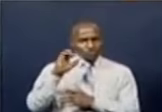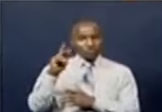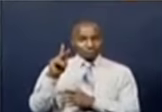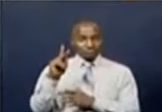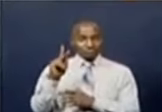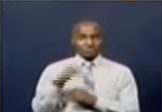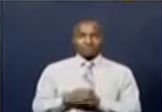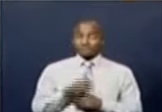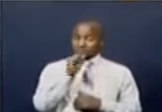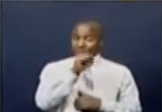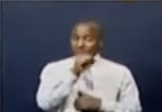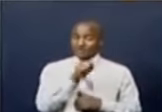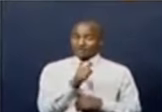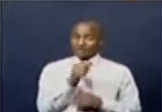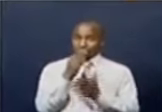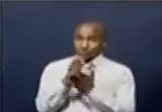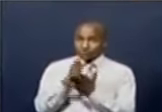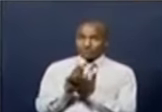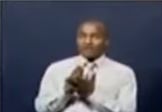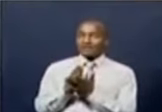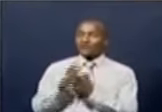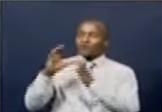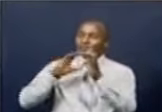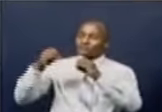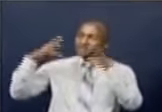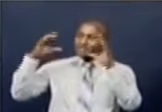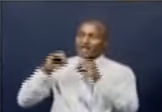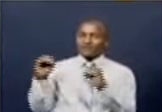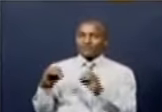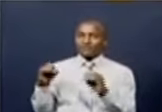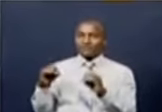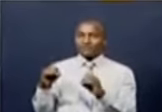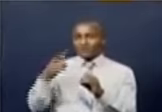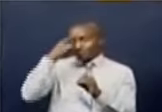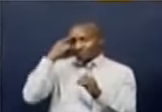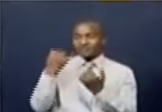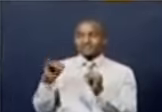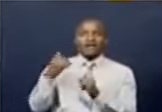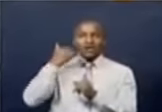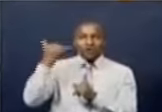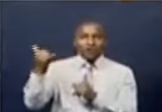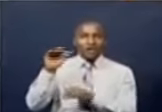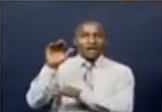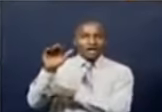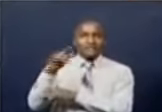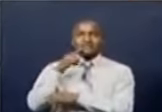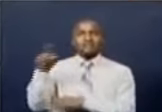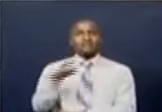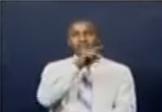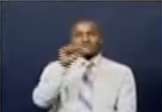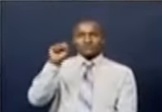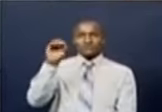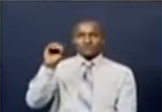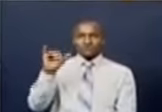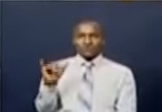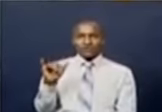isn't it? You could not get proper communication from Soy, because all the time you make a call, you'll be referred to Soy. Soy, for